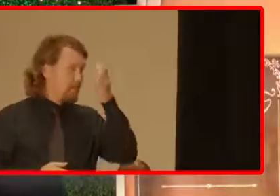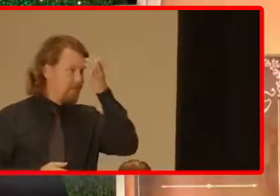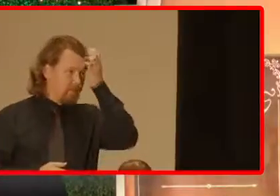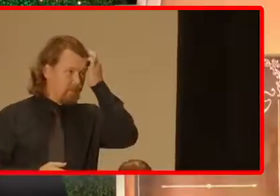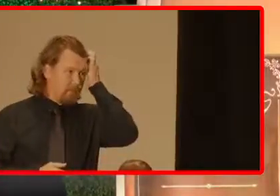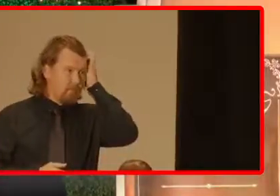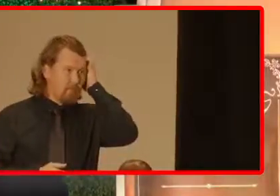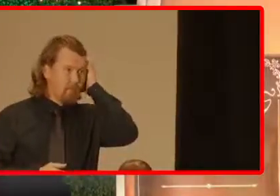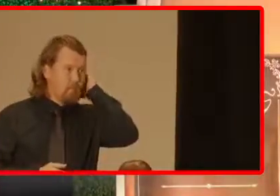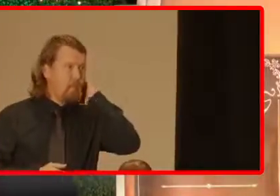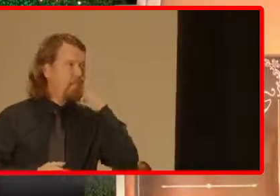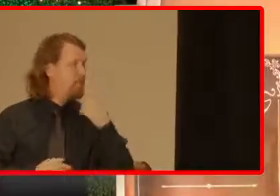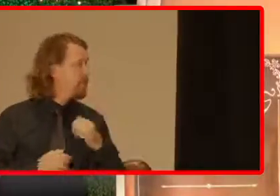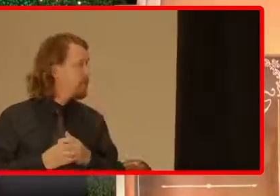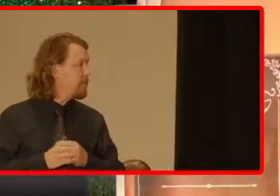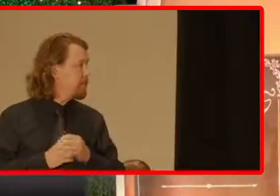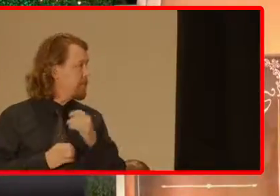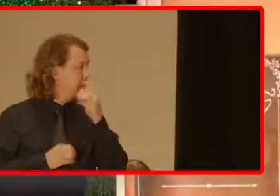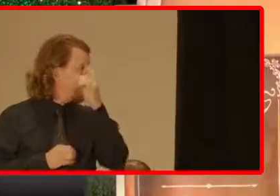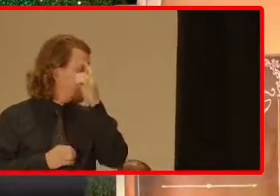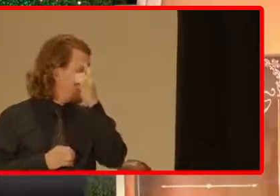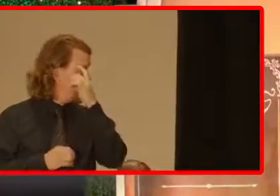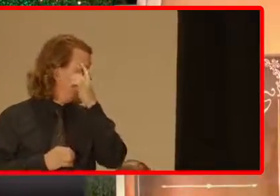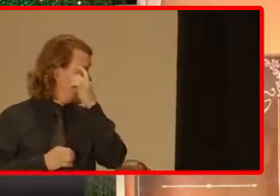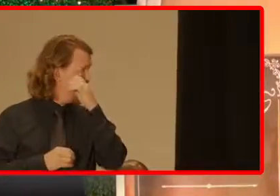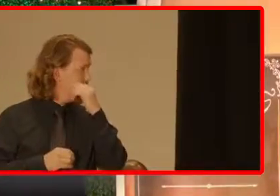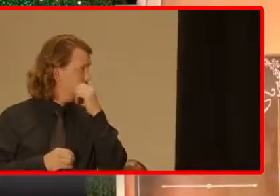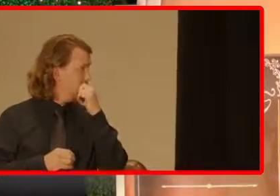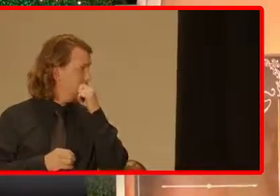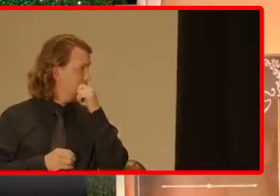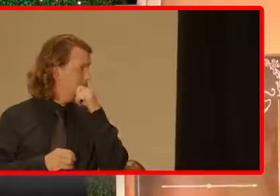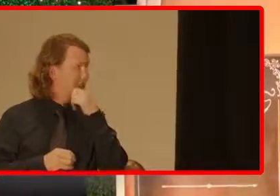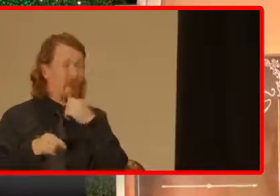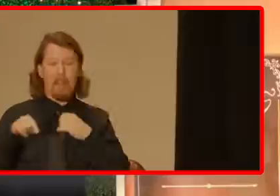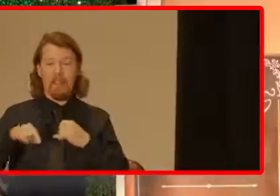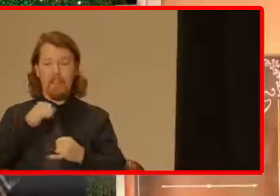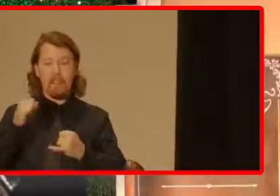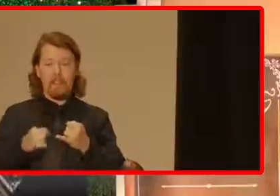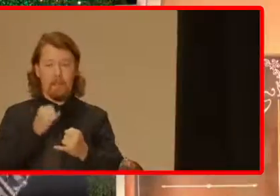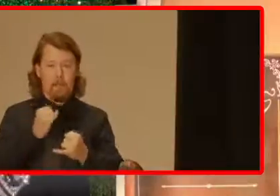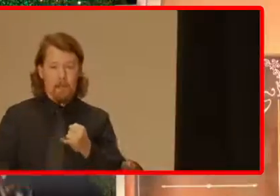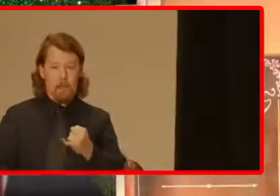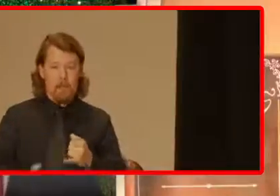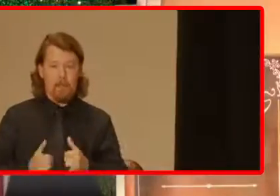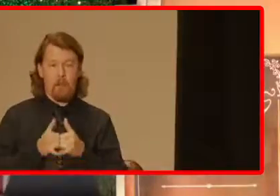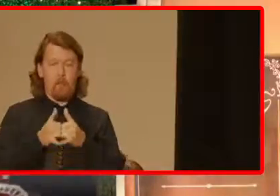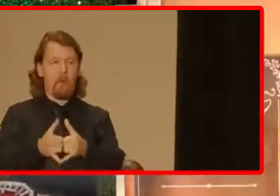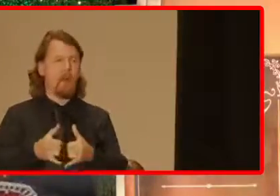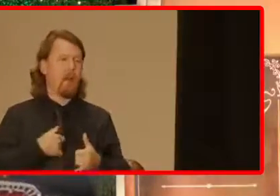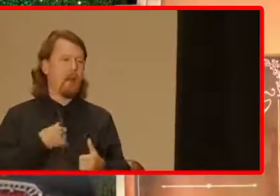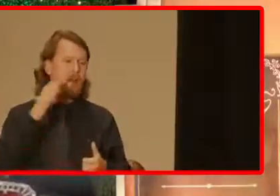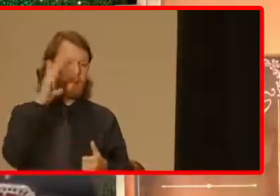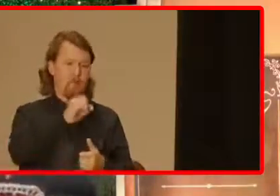You want to announce it? I'm sure I am. This final award is our, I guess you would call it the championship